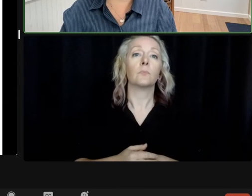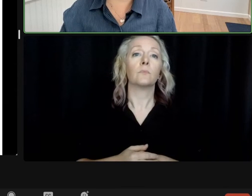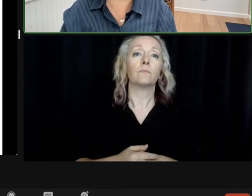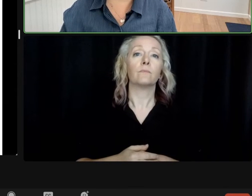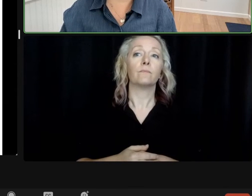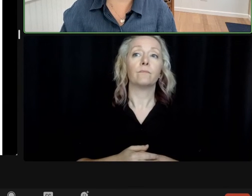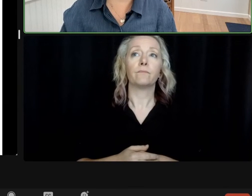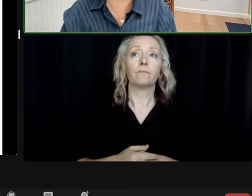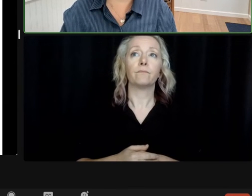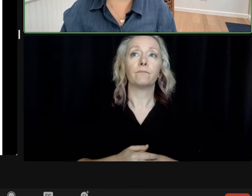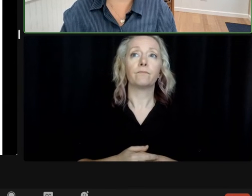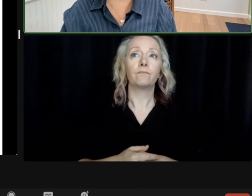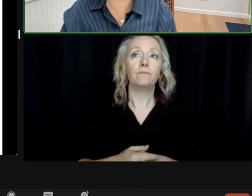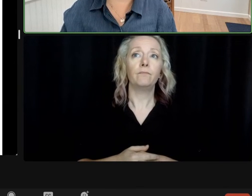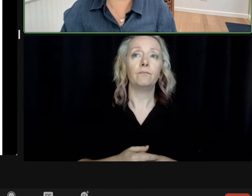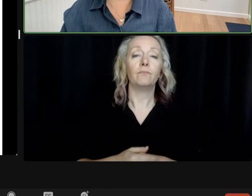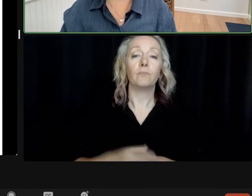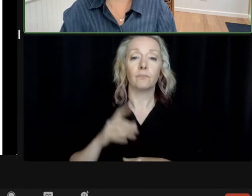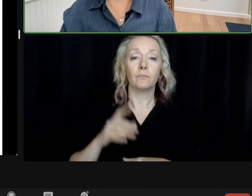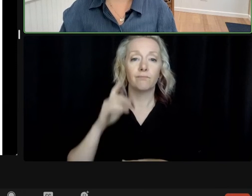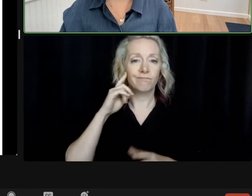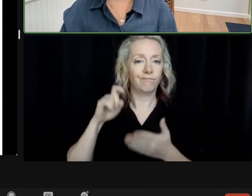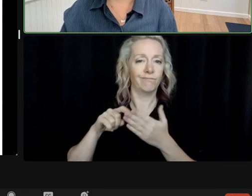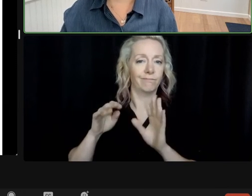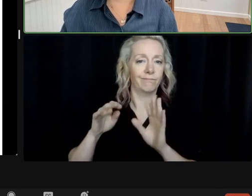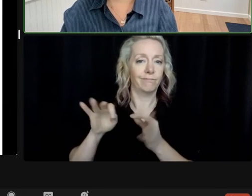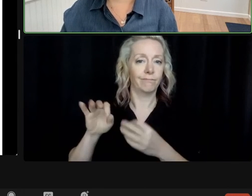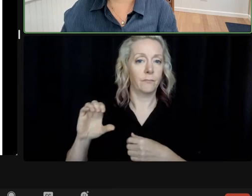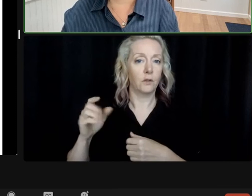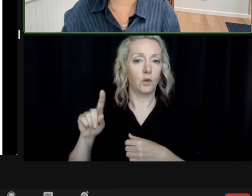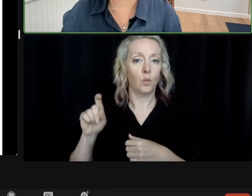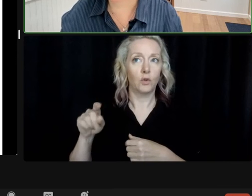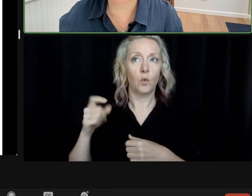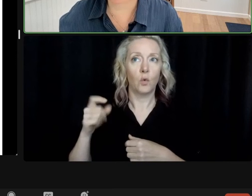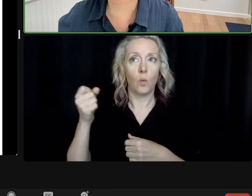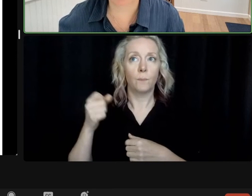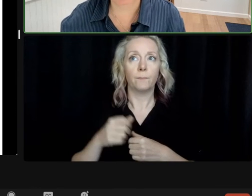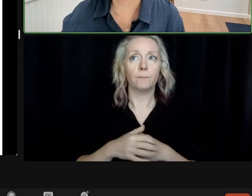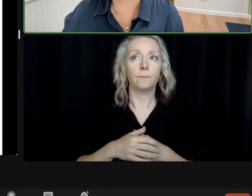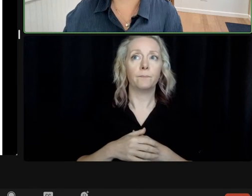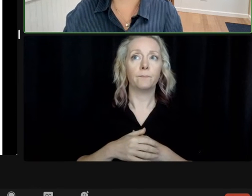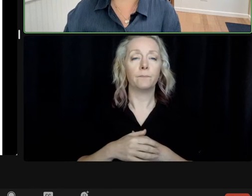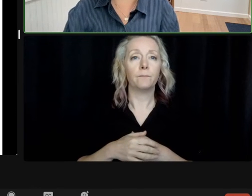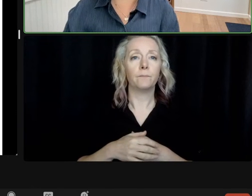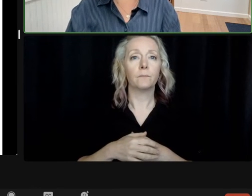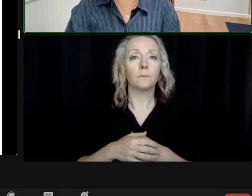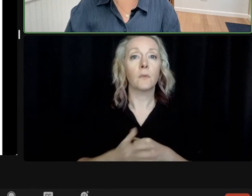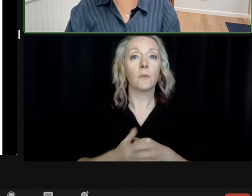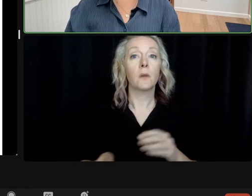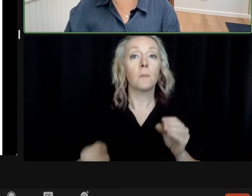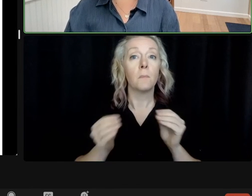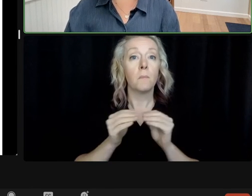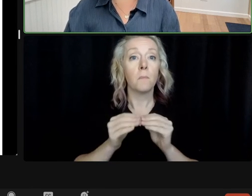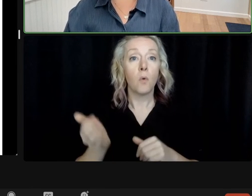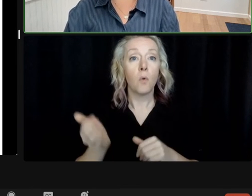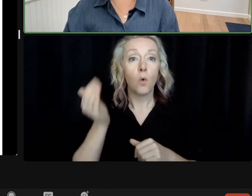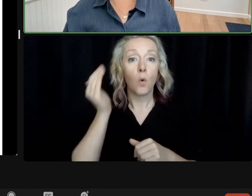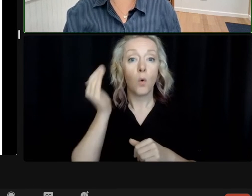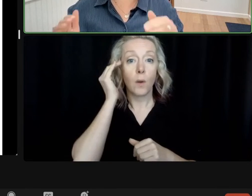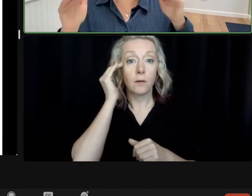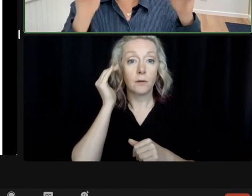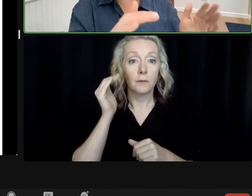I see your question, Michelle. I'll answer it in a second. More awareness and experience with individuals with ASD than with